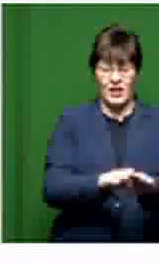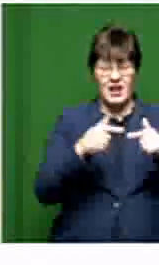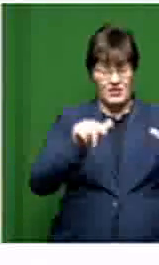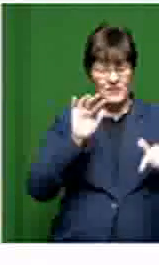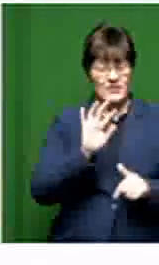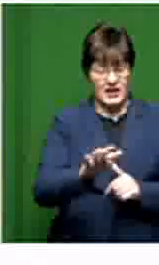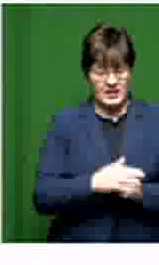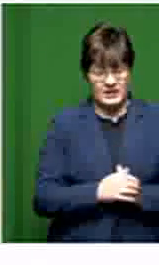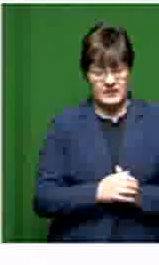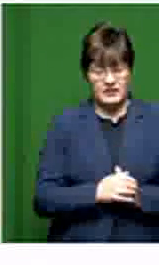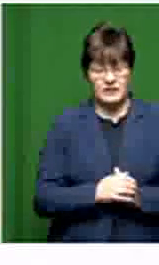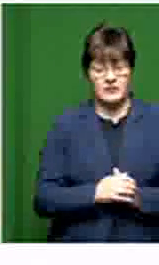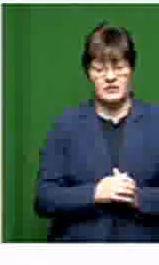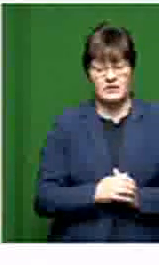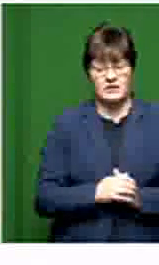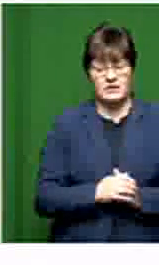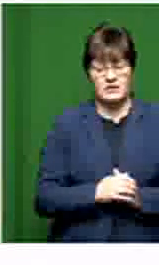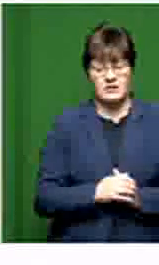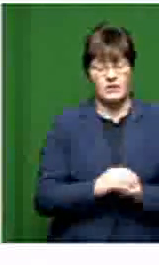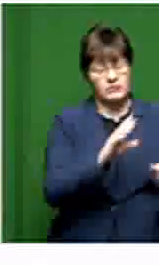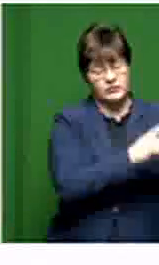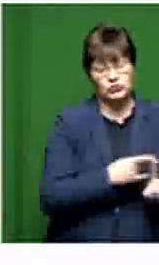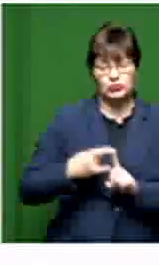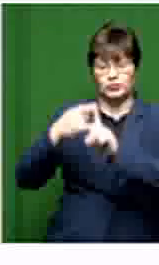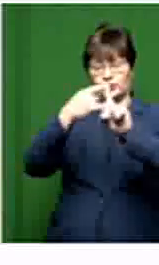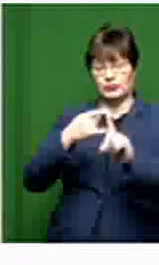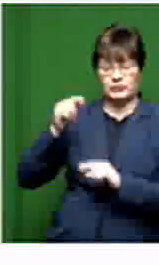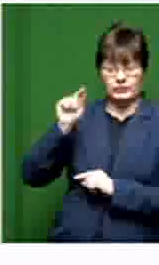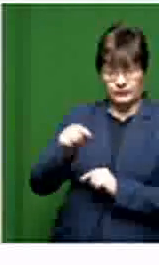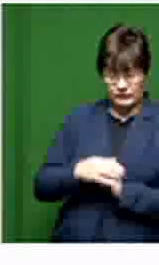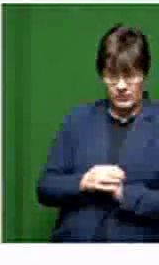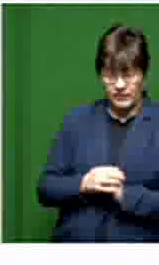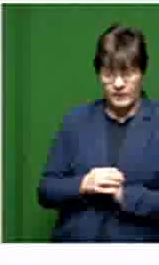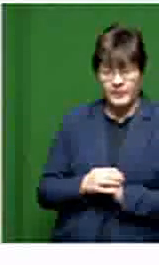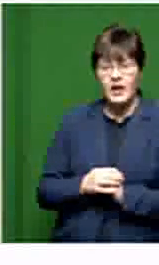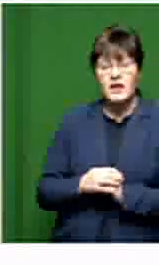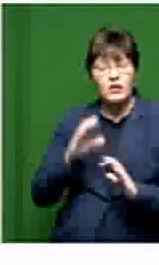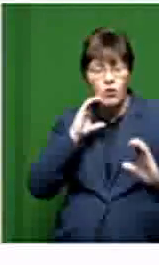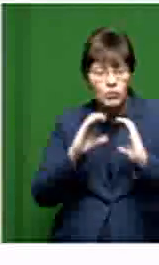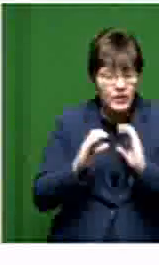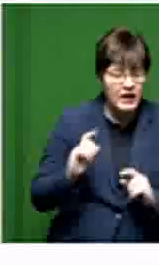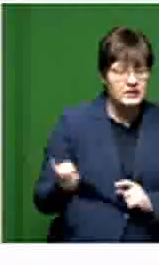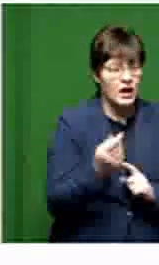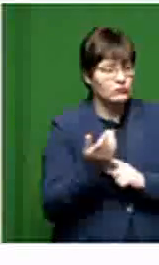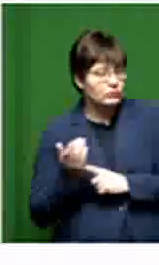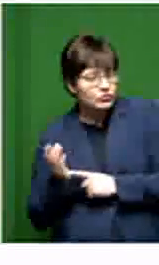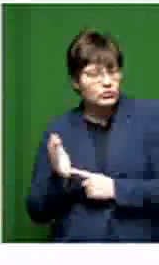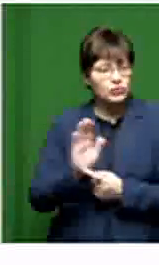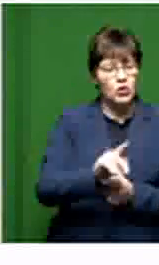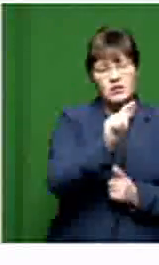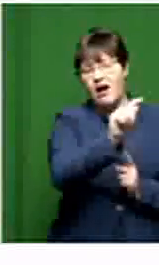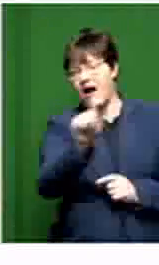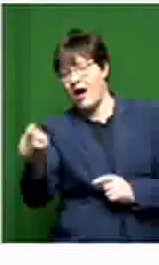we quickly moved to the virtual platform and communicated and showcased